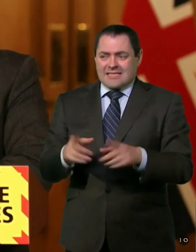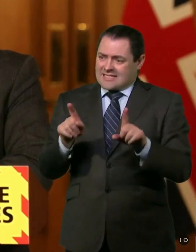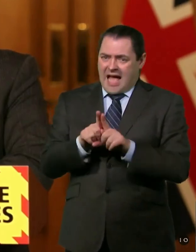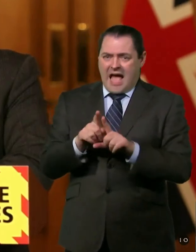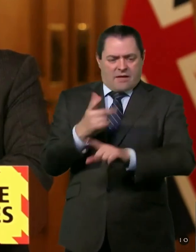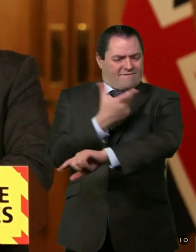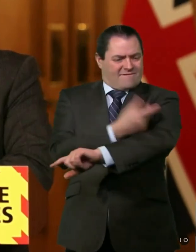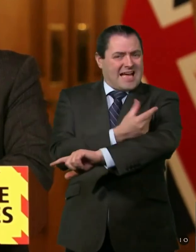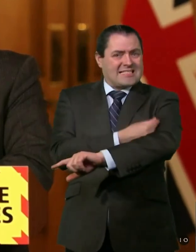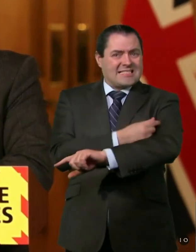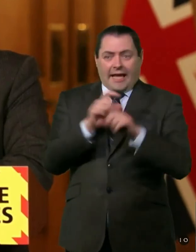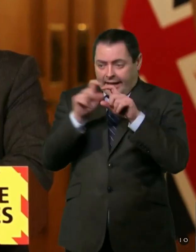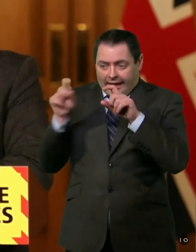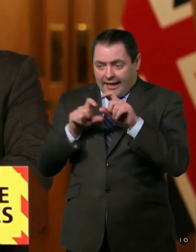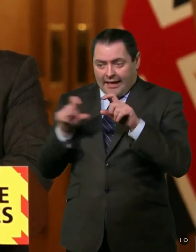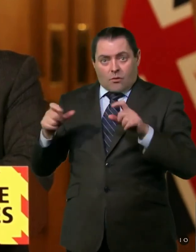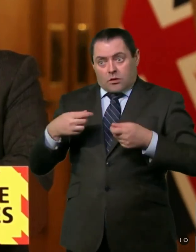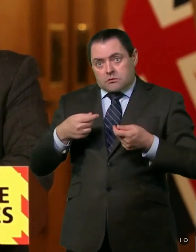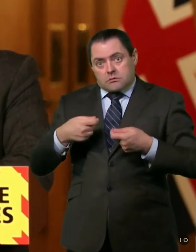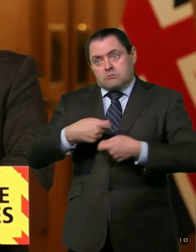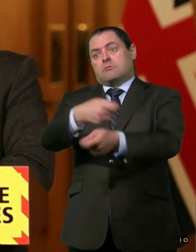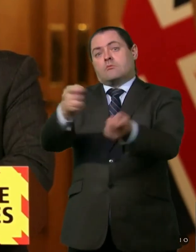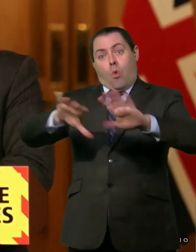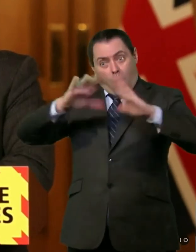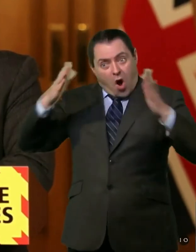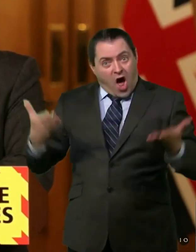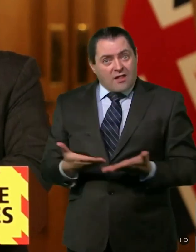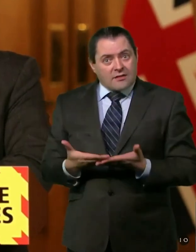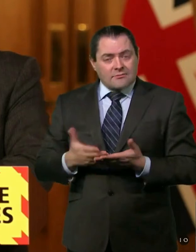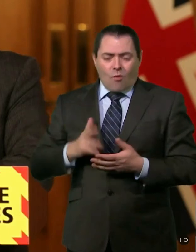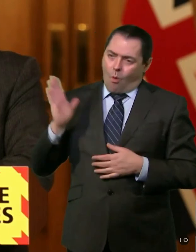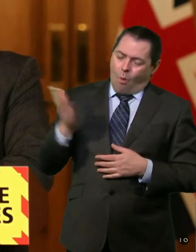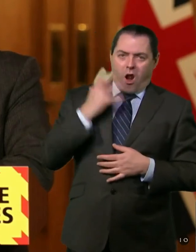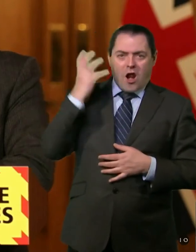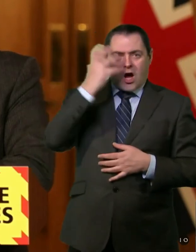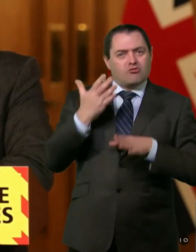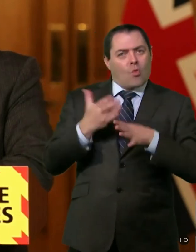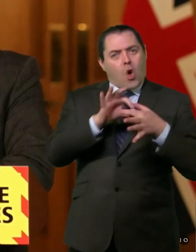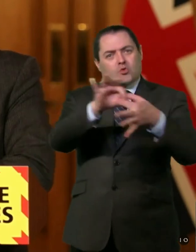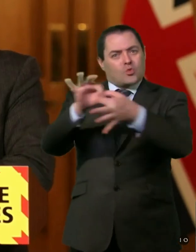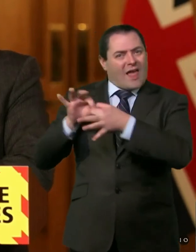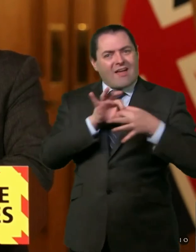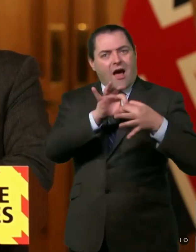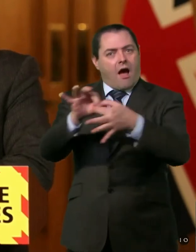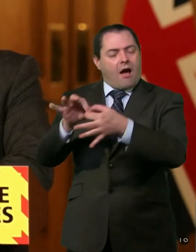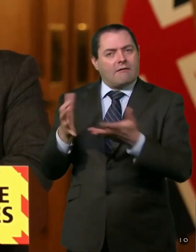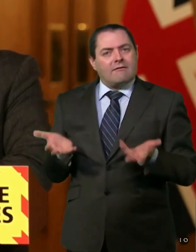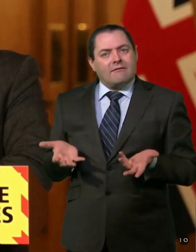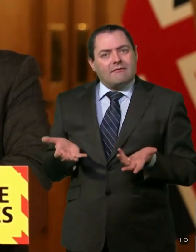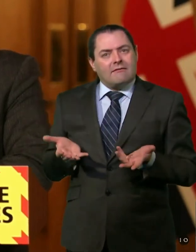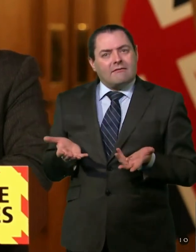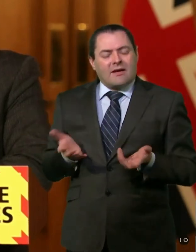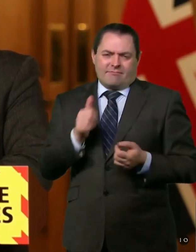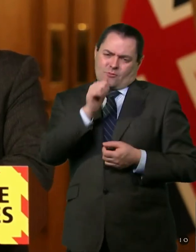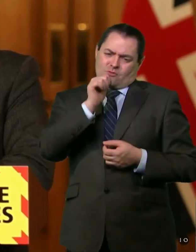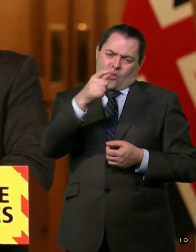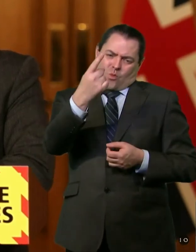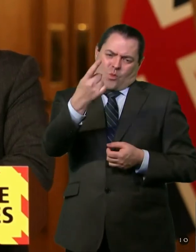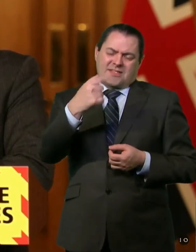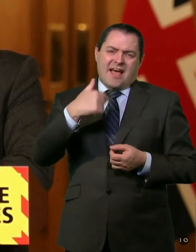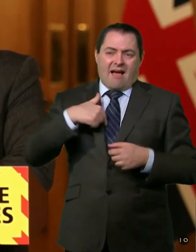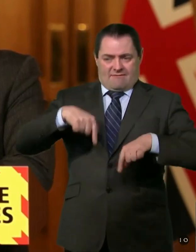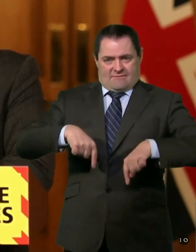great multinational, international effort. The UK leads, as you know, Jim, in supporting COVAX, the great global initiative